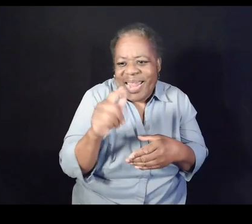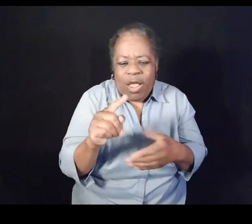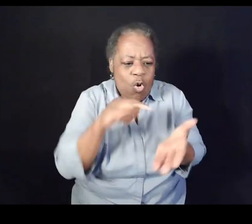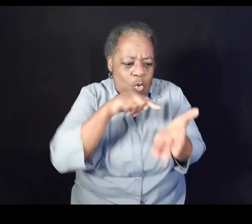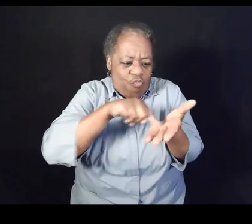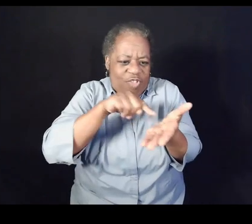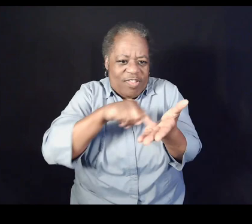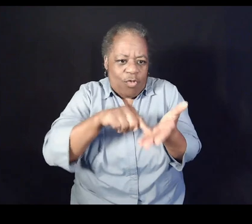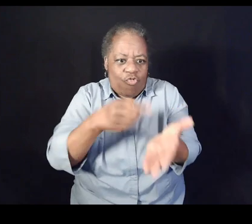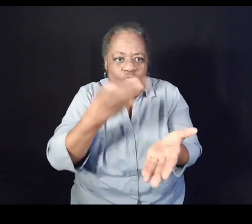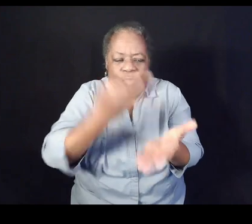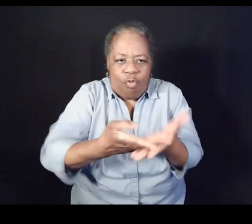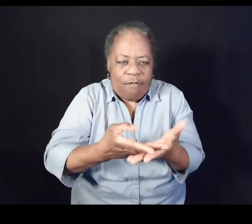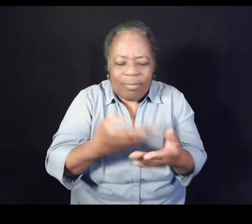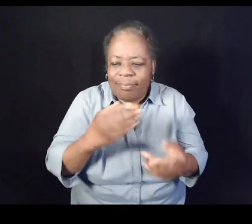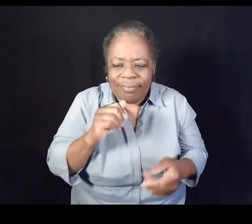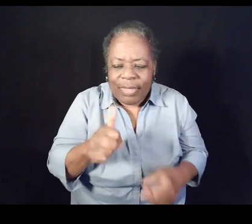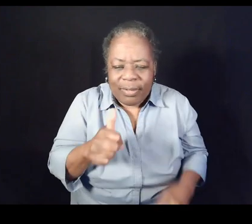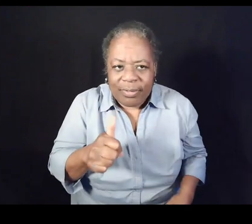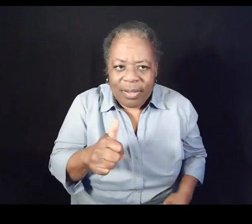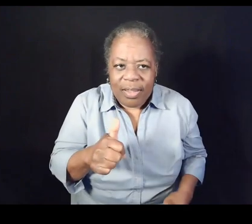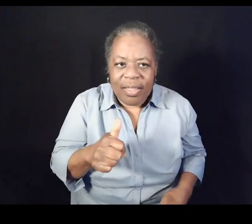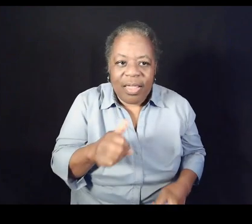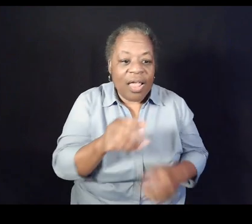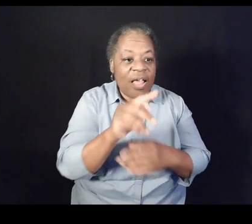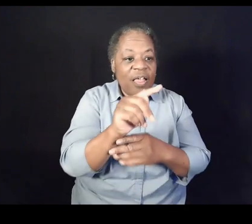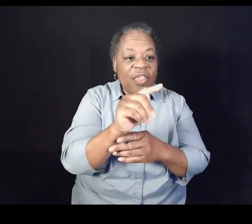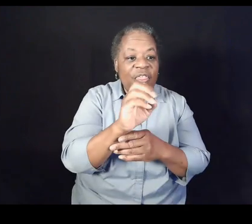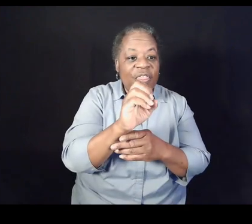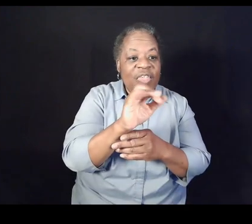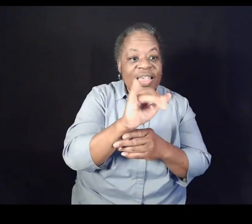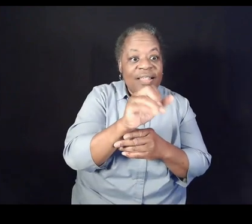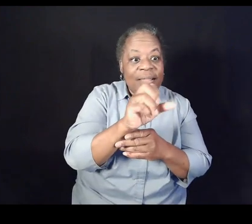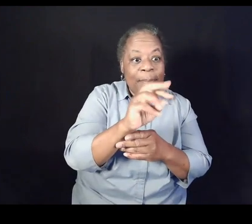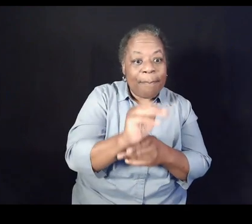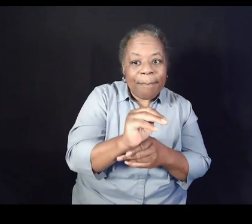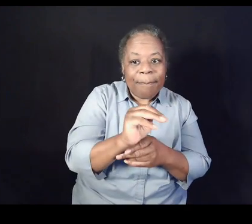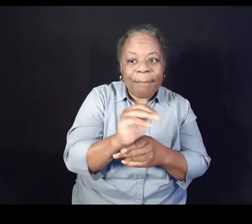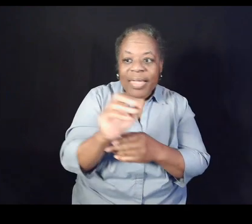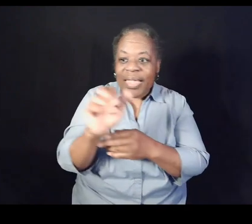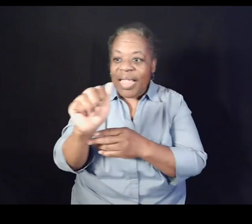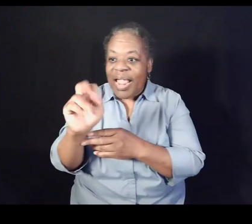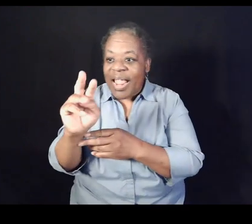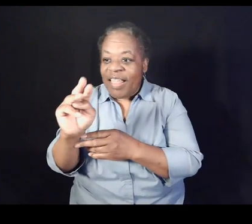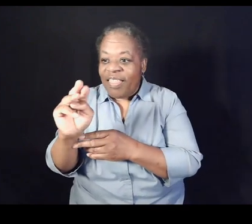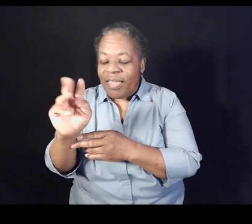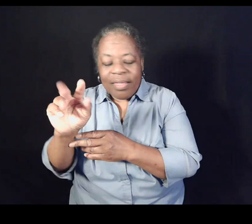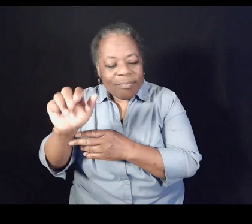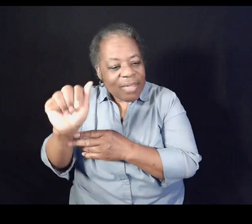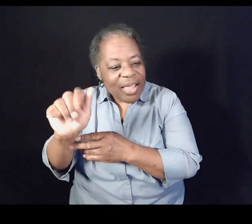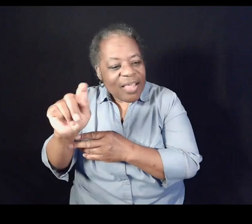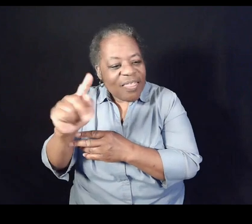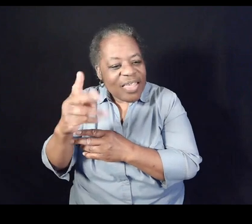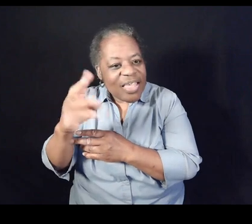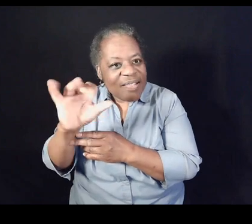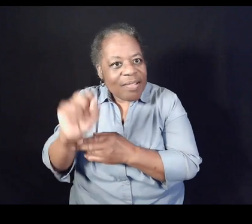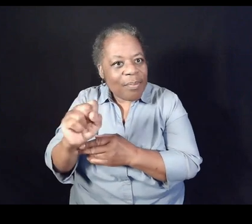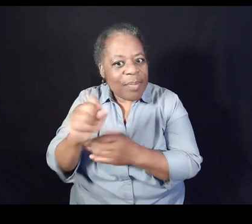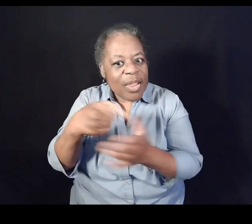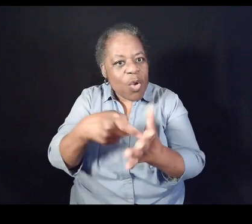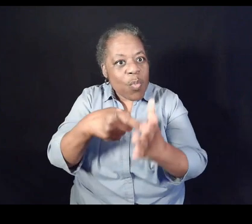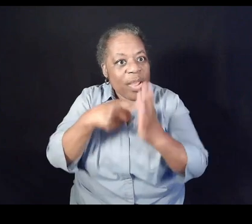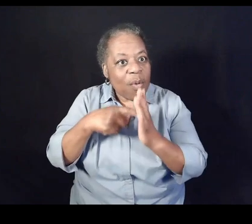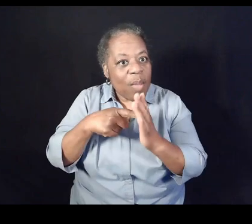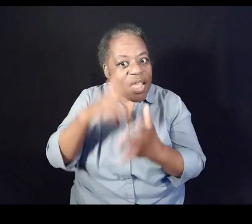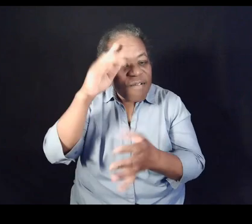Understand that both theism and atheism require belief, a leap of faith. There are lines